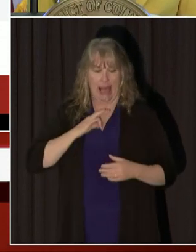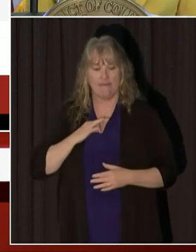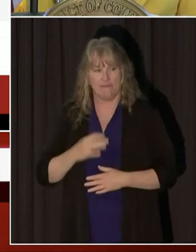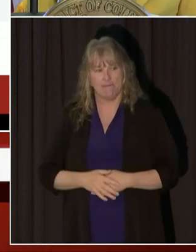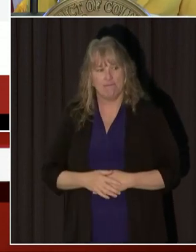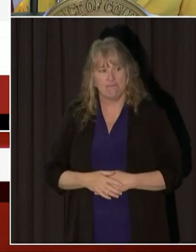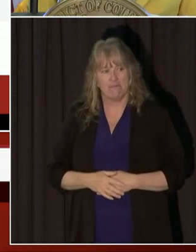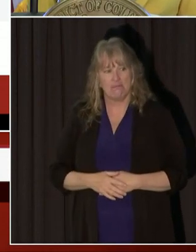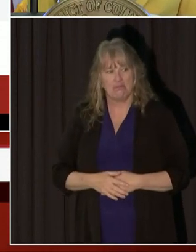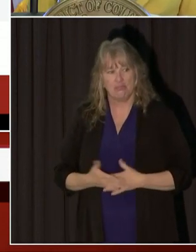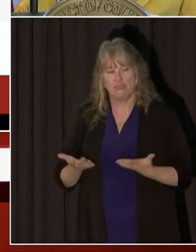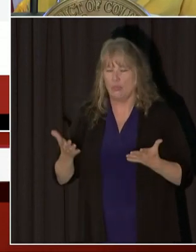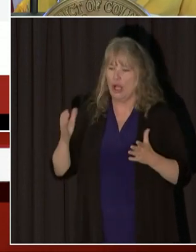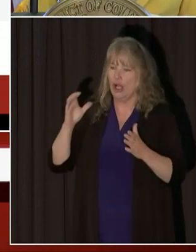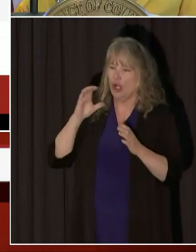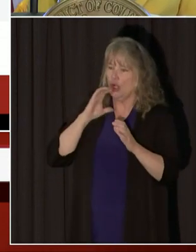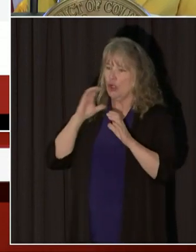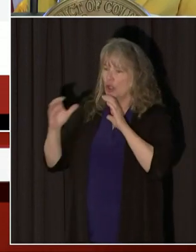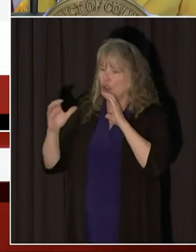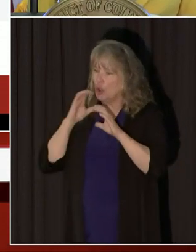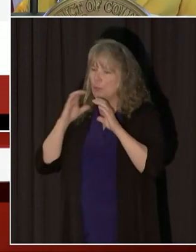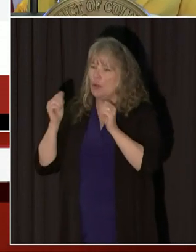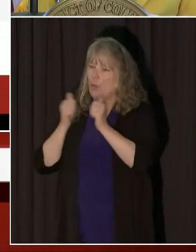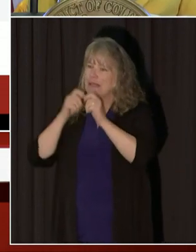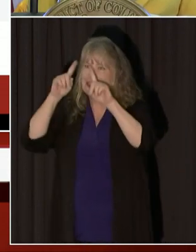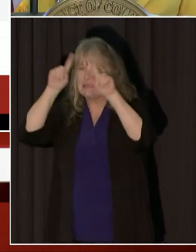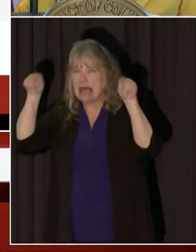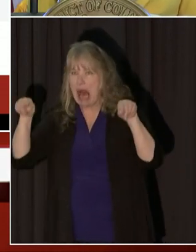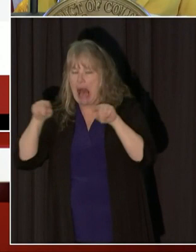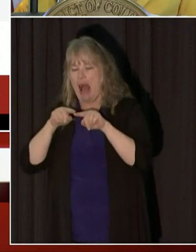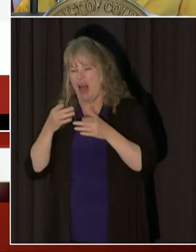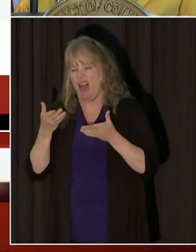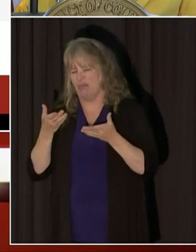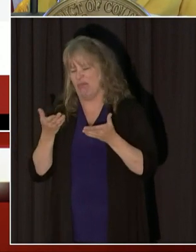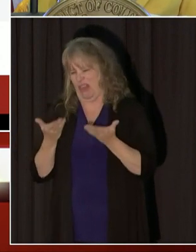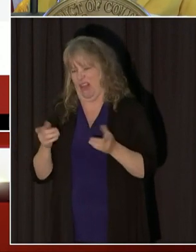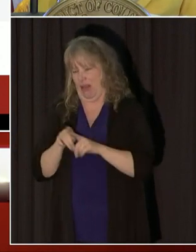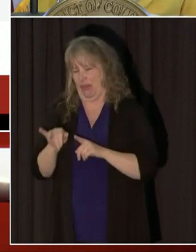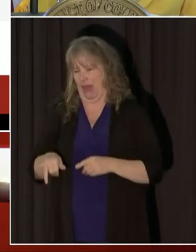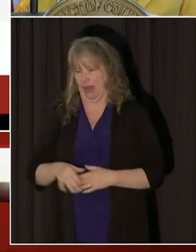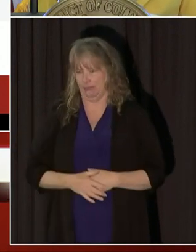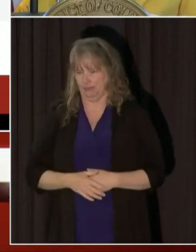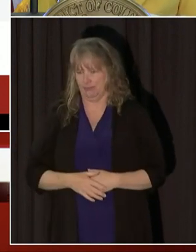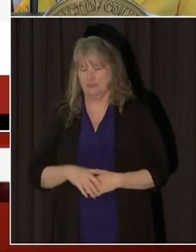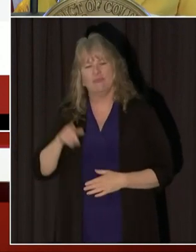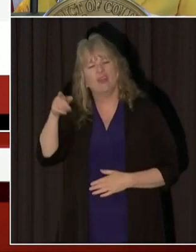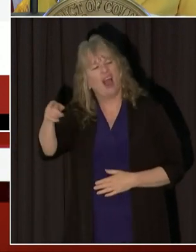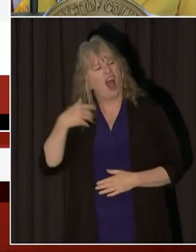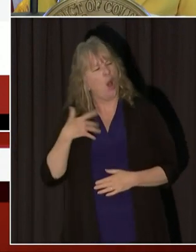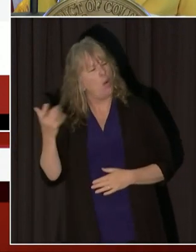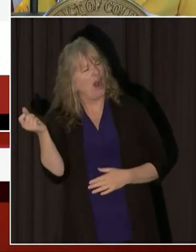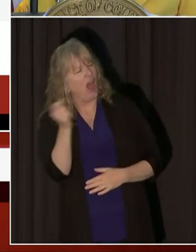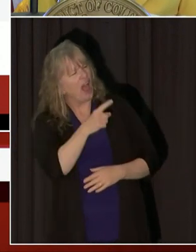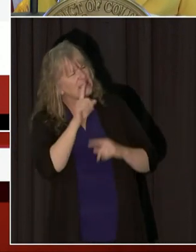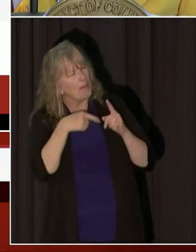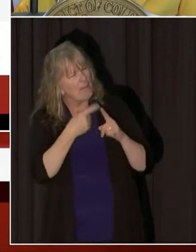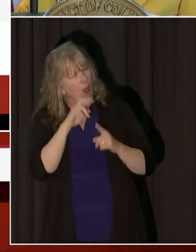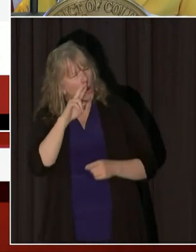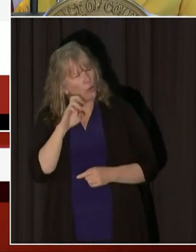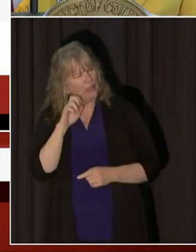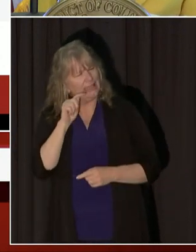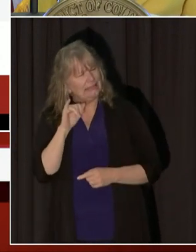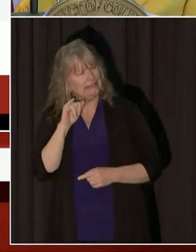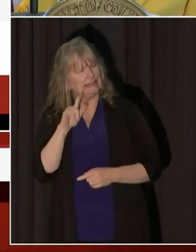And other ways of communicating like signage and those sort of things. Can I just follow up on the retail? Yes. So why did you